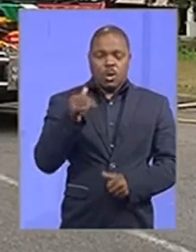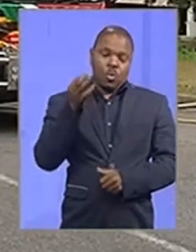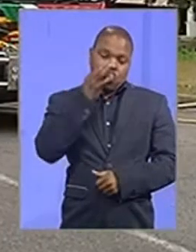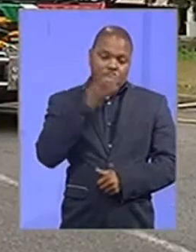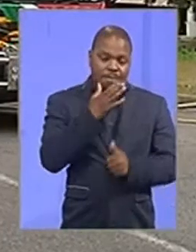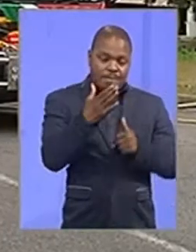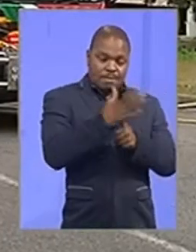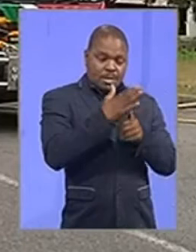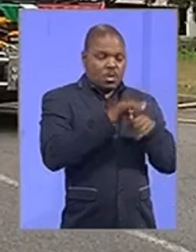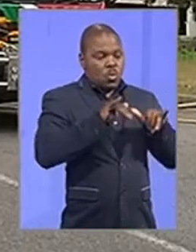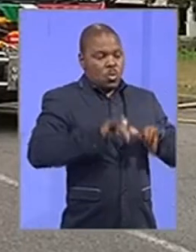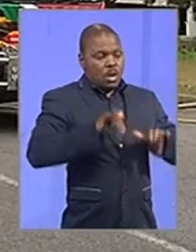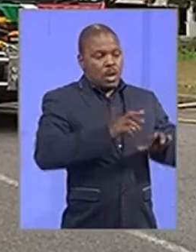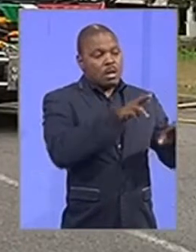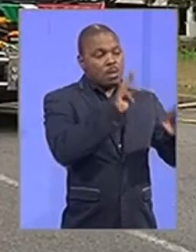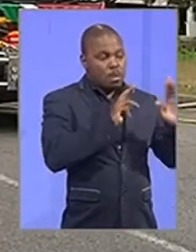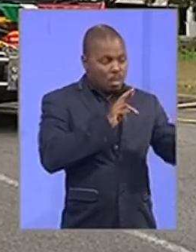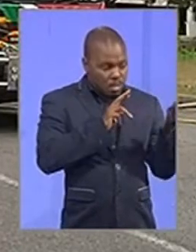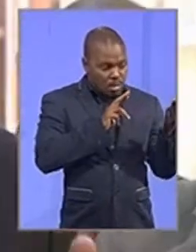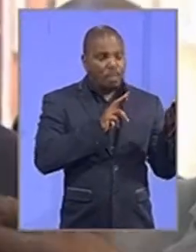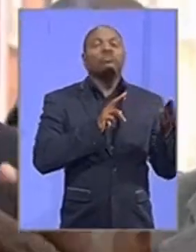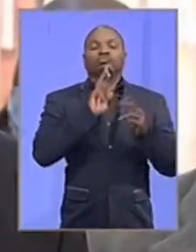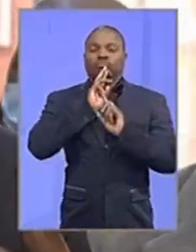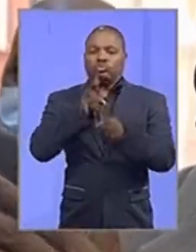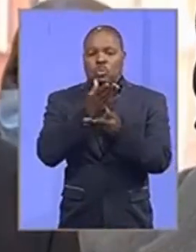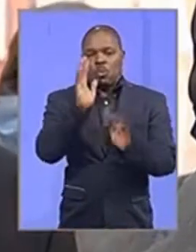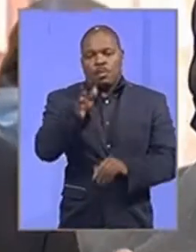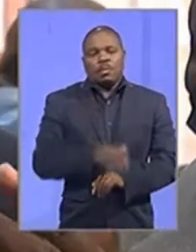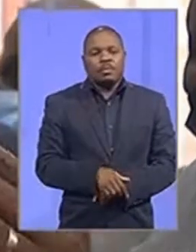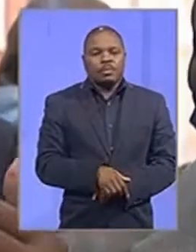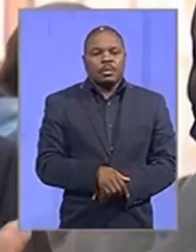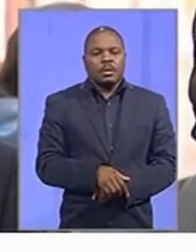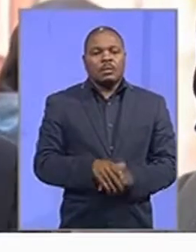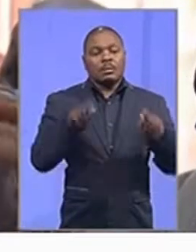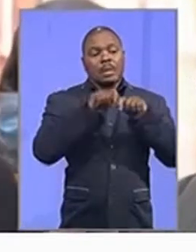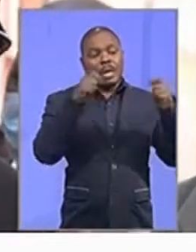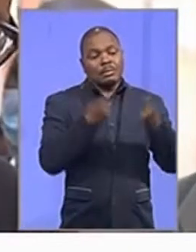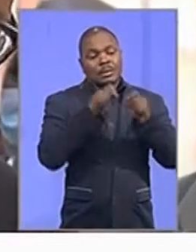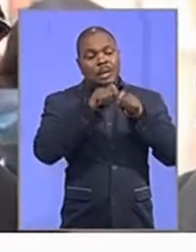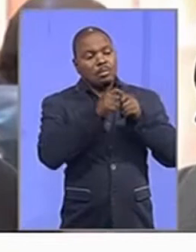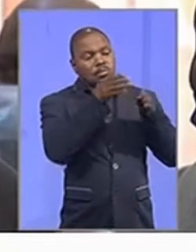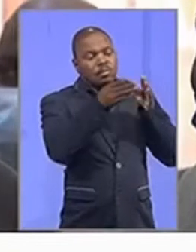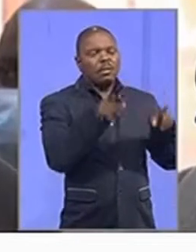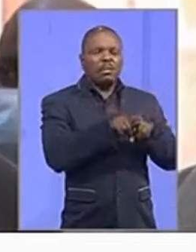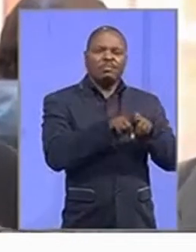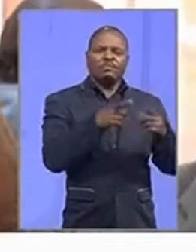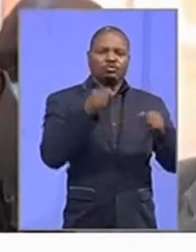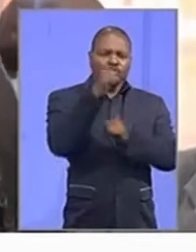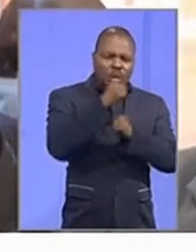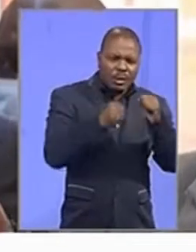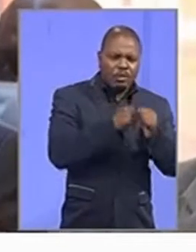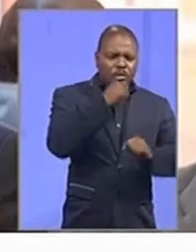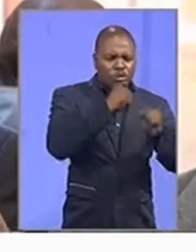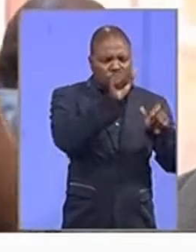amogela pego ya gore go diregileng. We've got the teams that are the structural engineers that